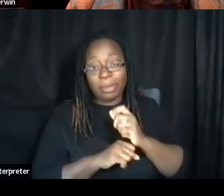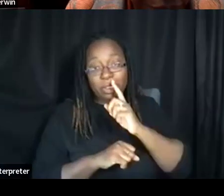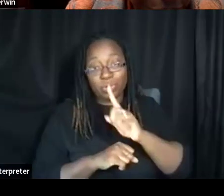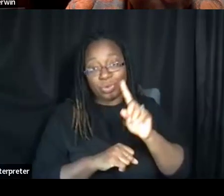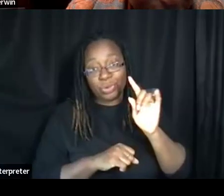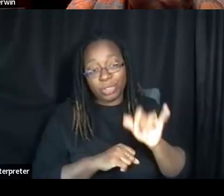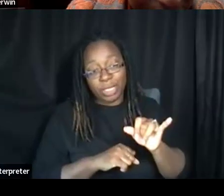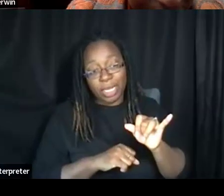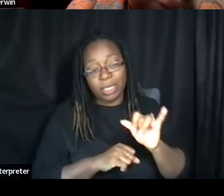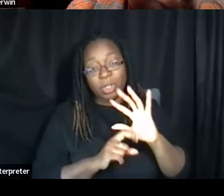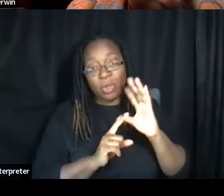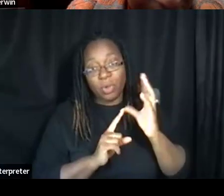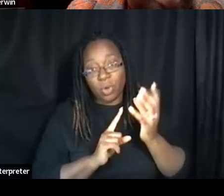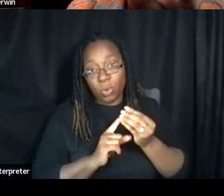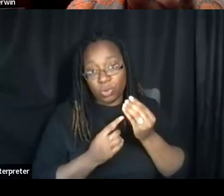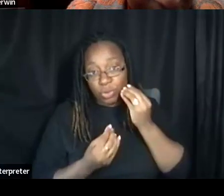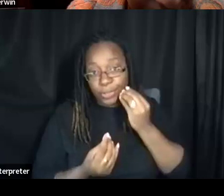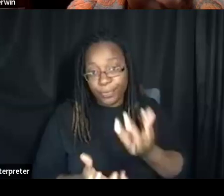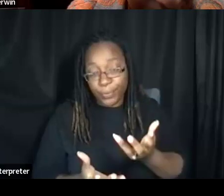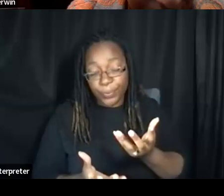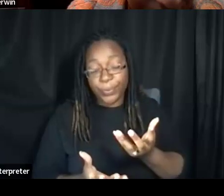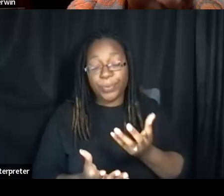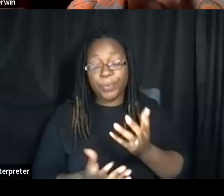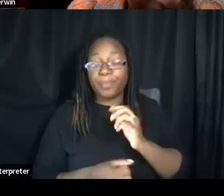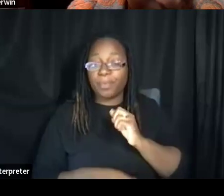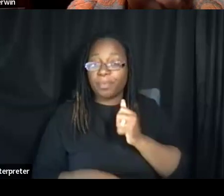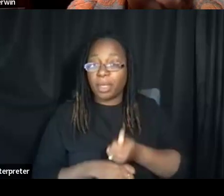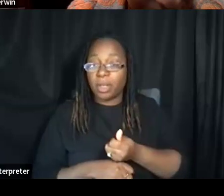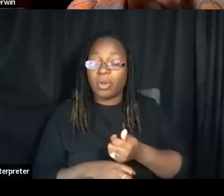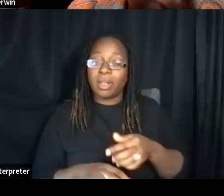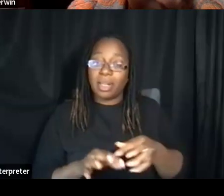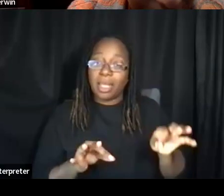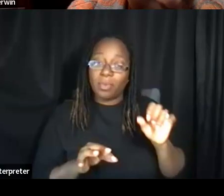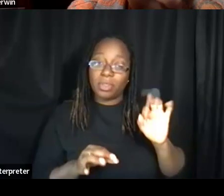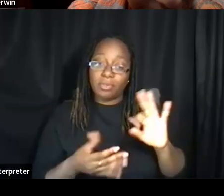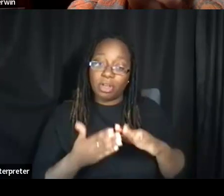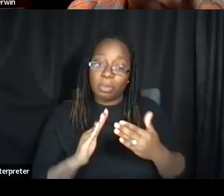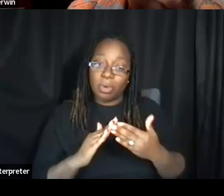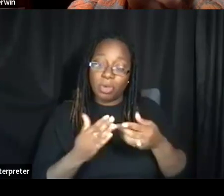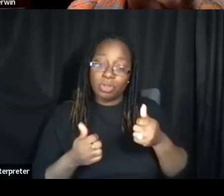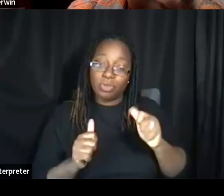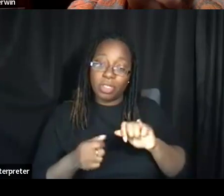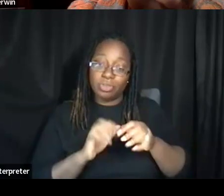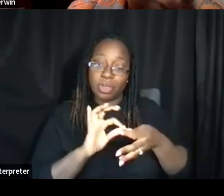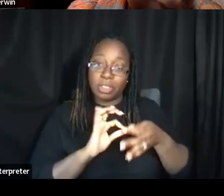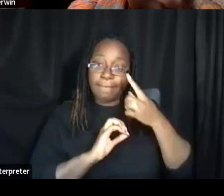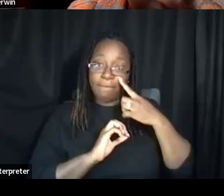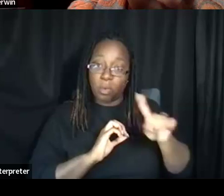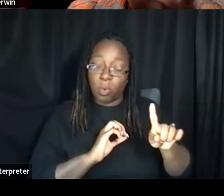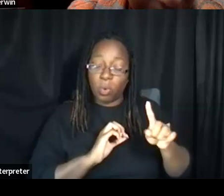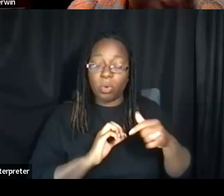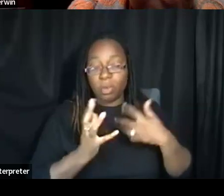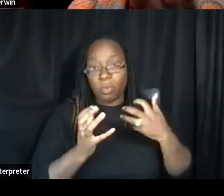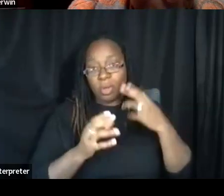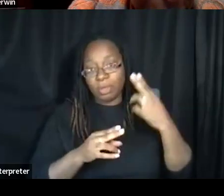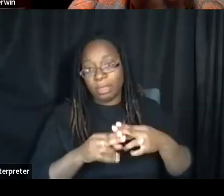it's culturally informed based on the language and the community you're translating for. So I just did want to mention